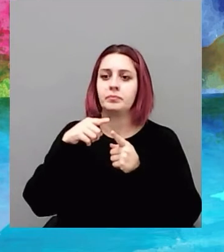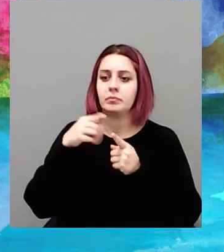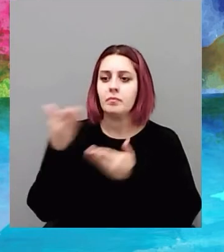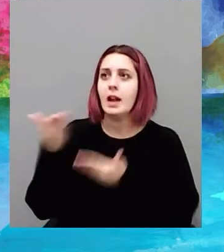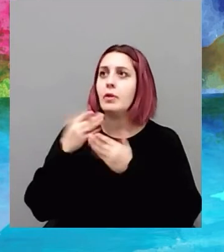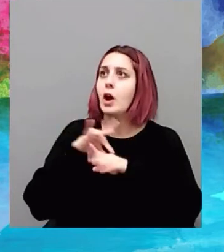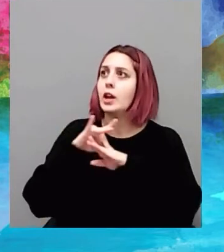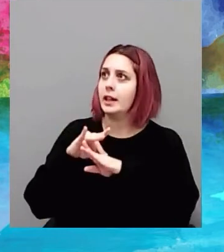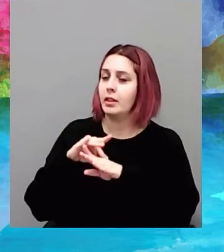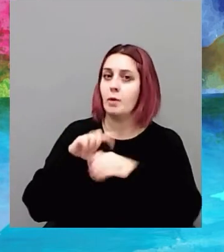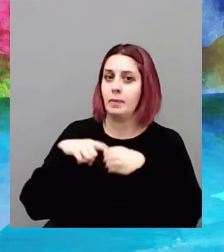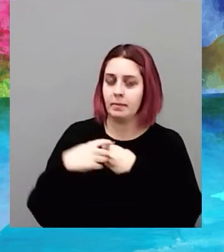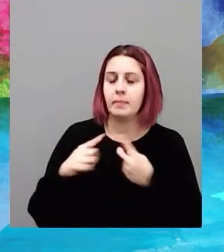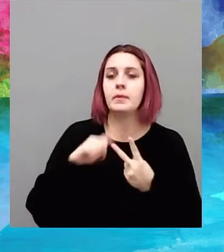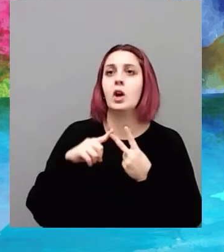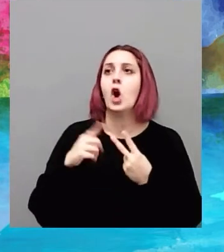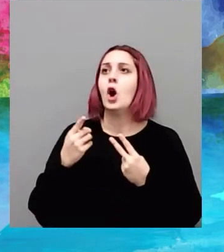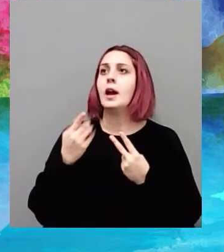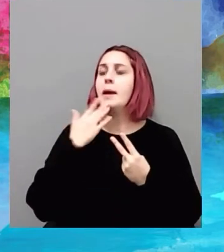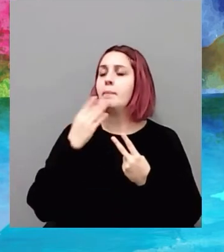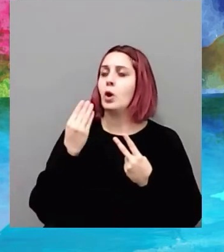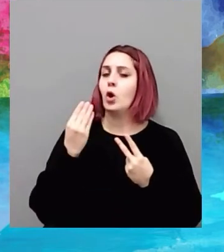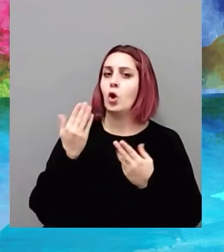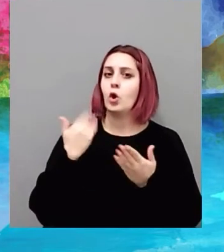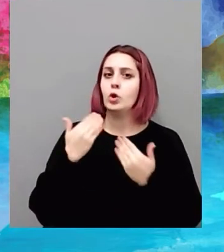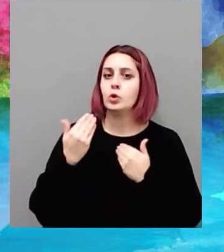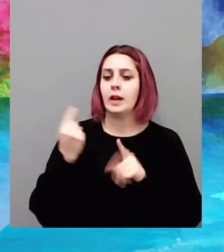legibility, so to speak, of the different neighborhoods. We